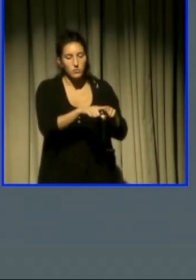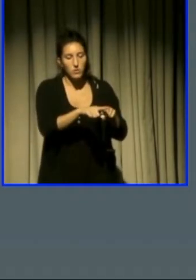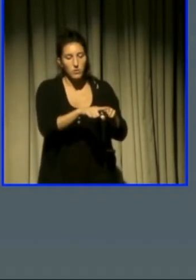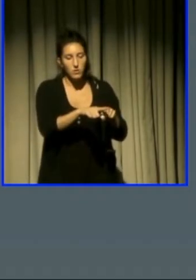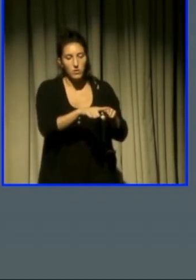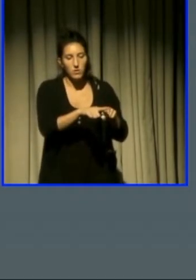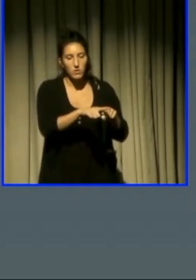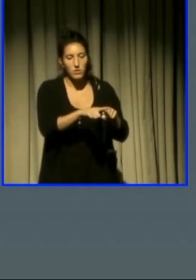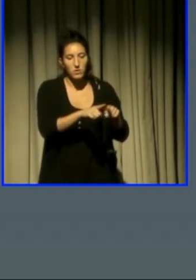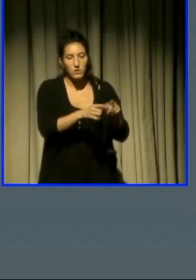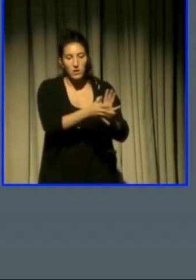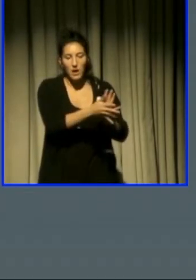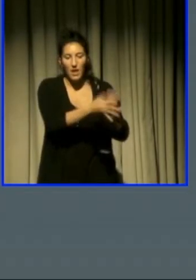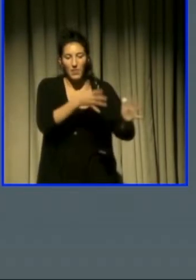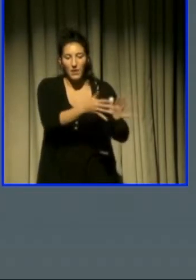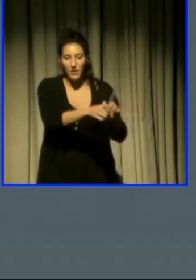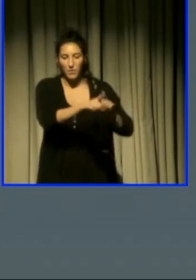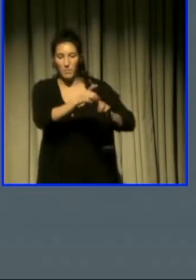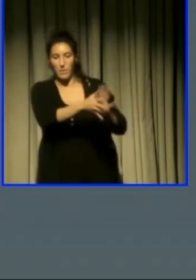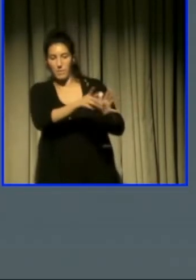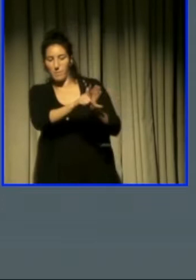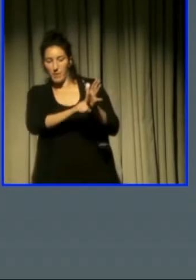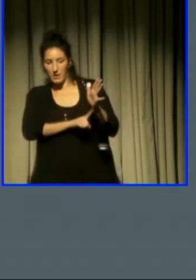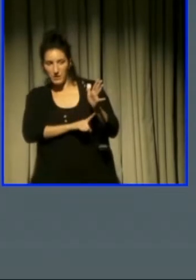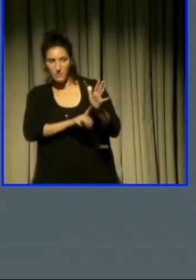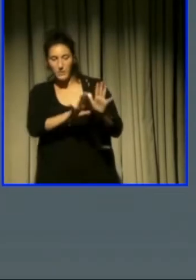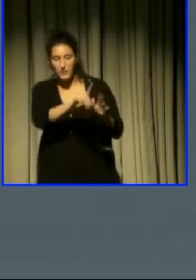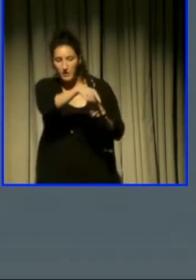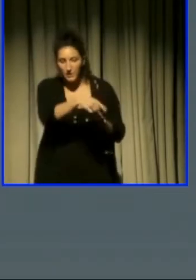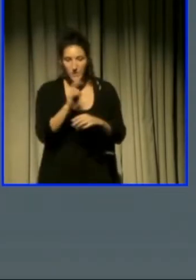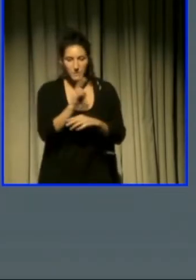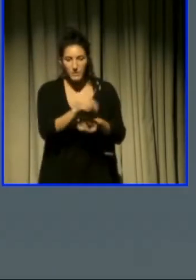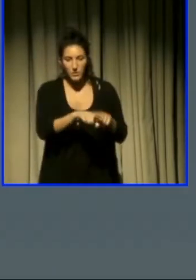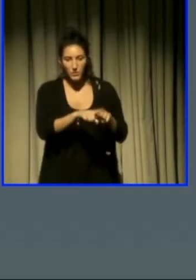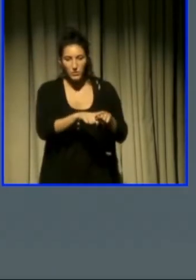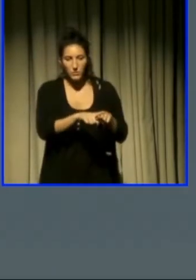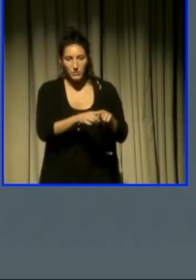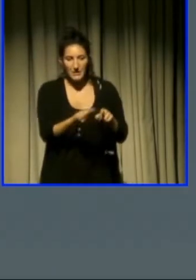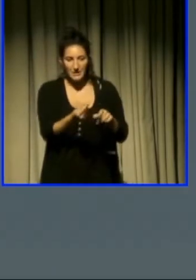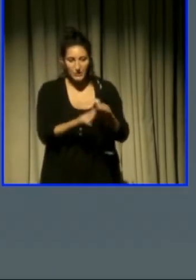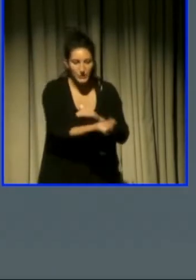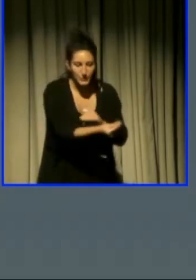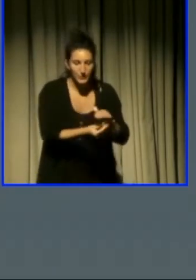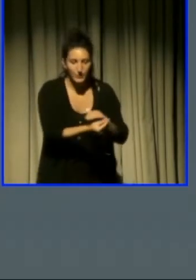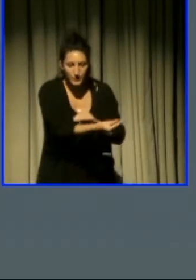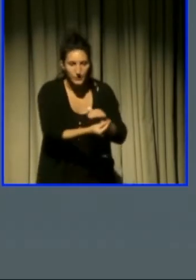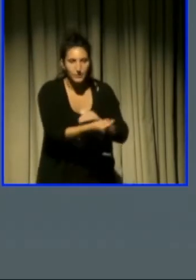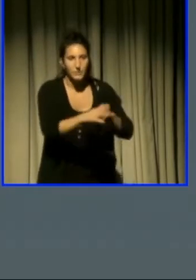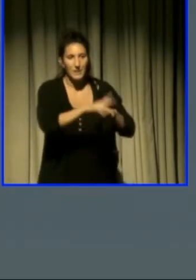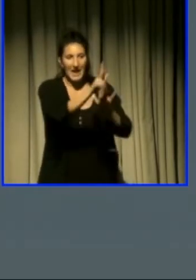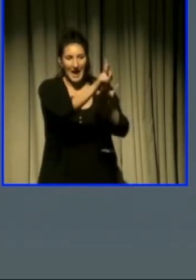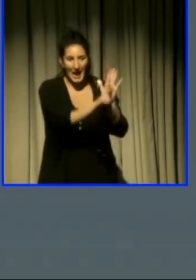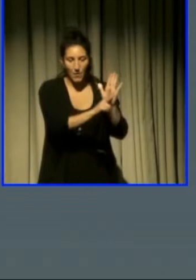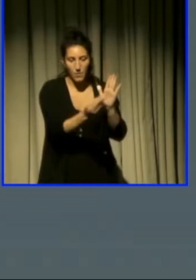top of that, we're also seeing more money being invested in bettering hardware, the internet, digital